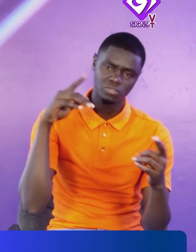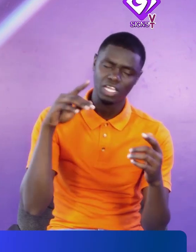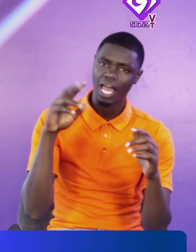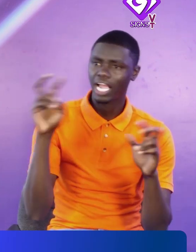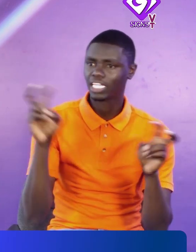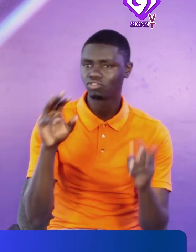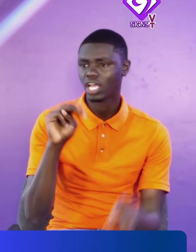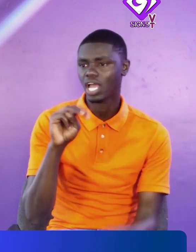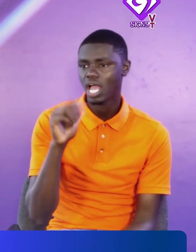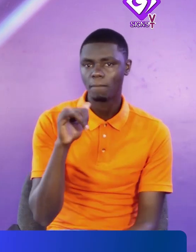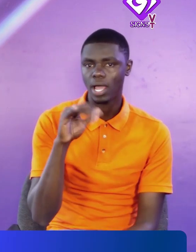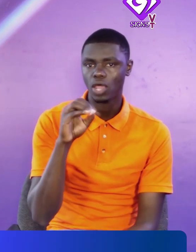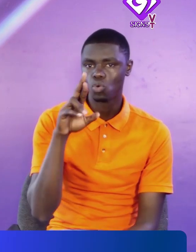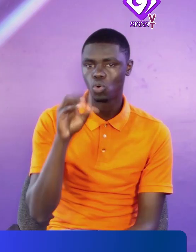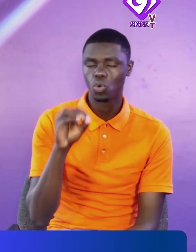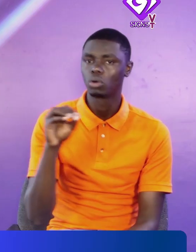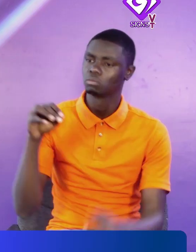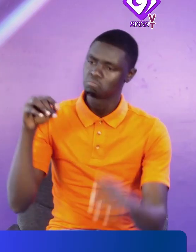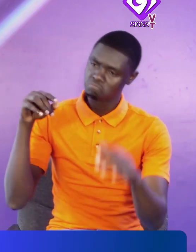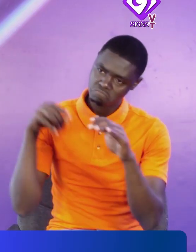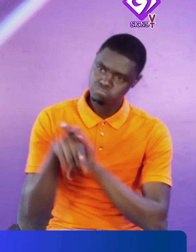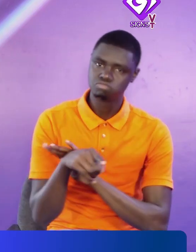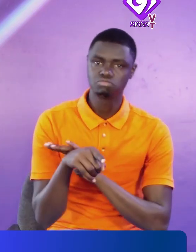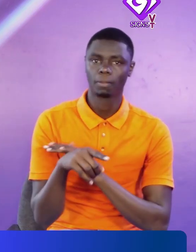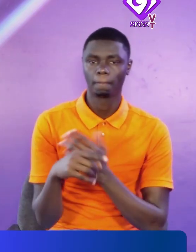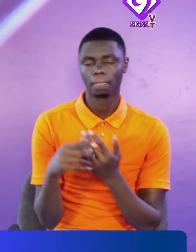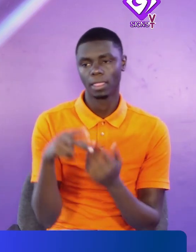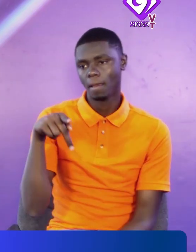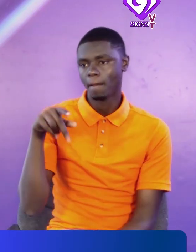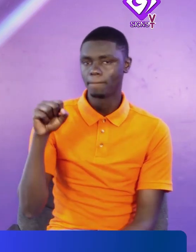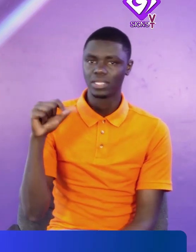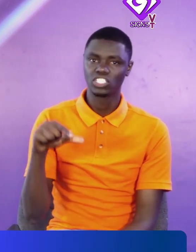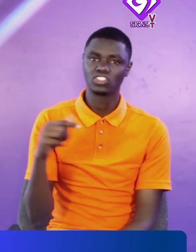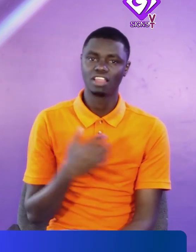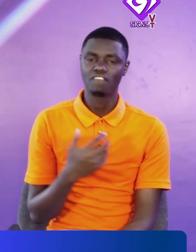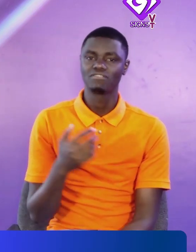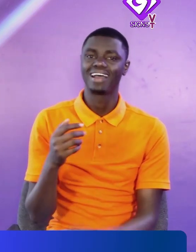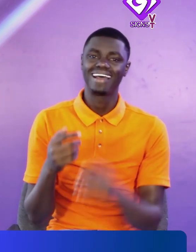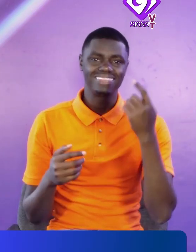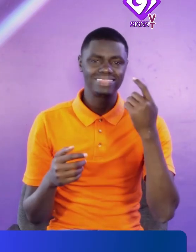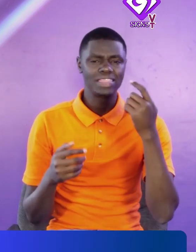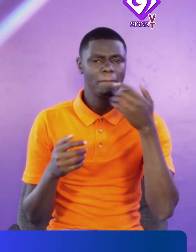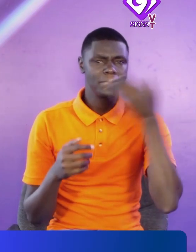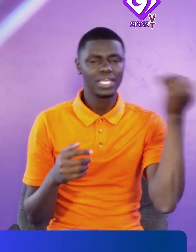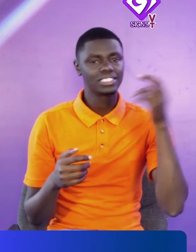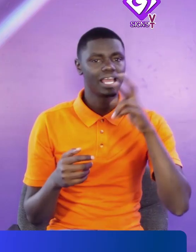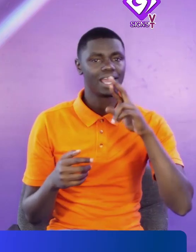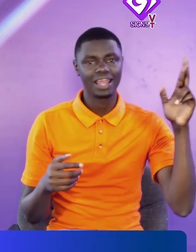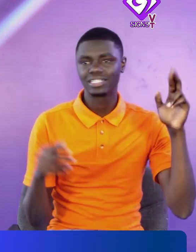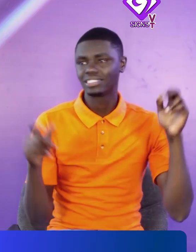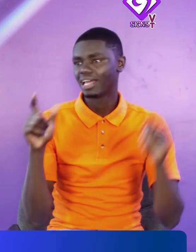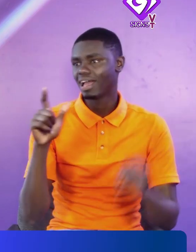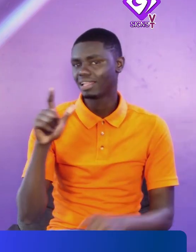Mayulu akamalizia. PSG side they have the best right back and left back in Achraf Hakimi